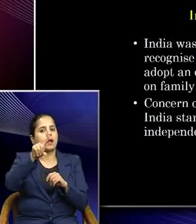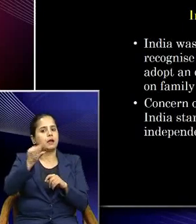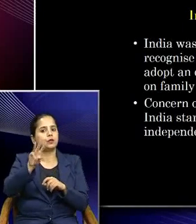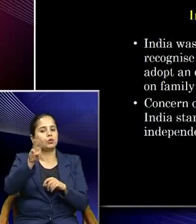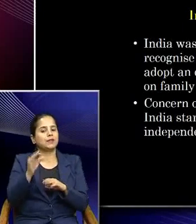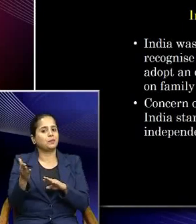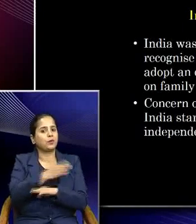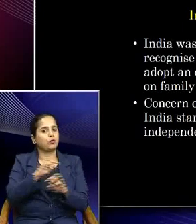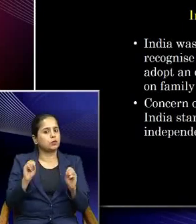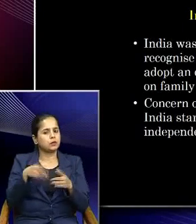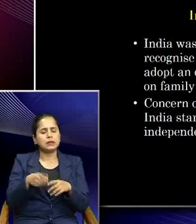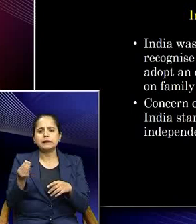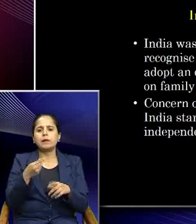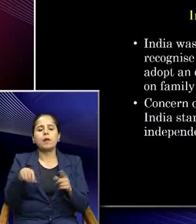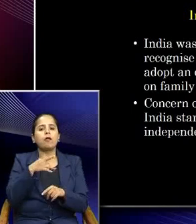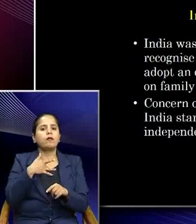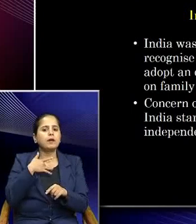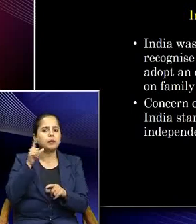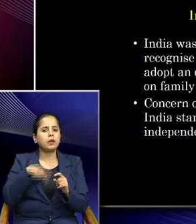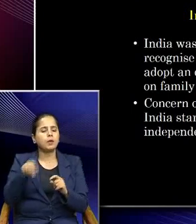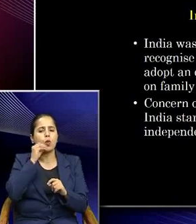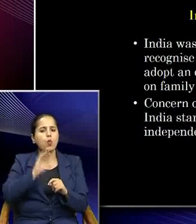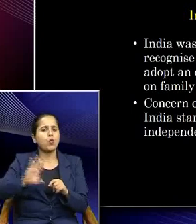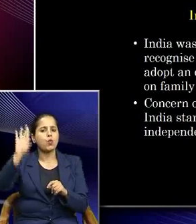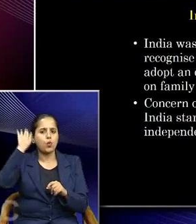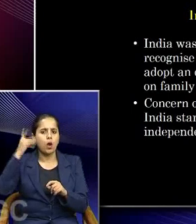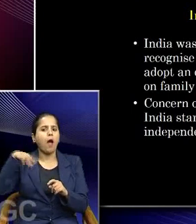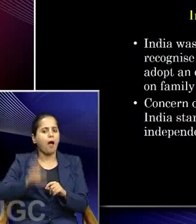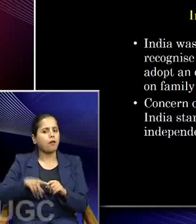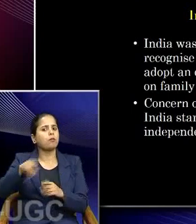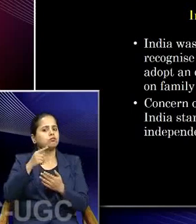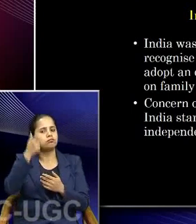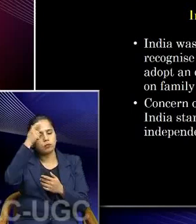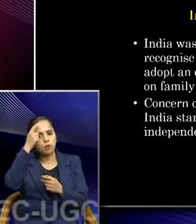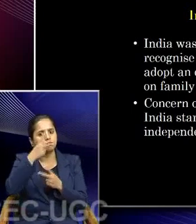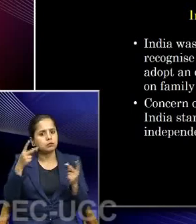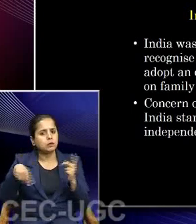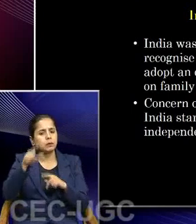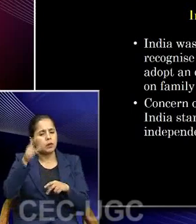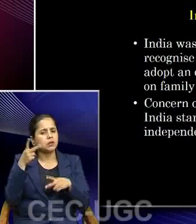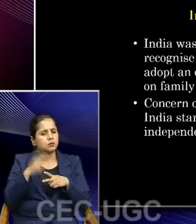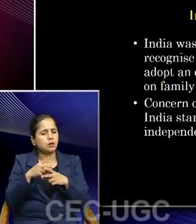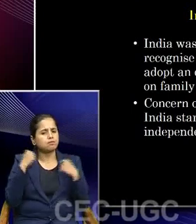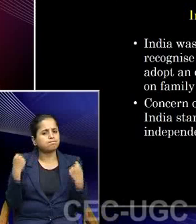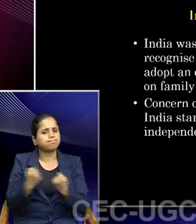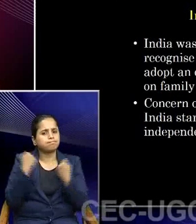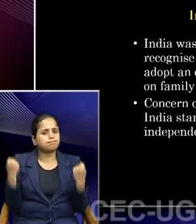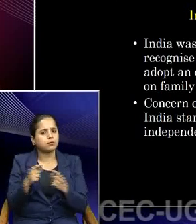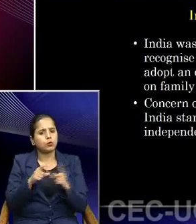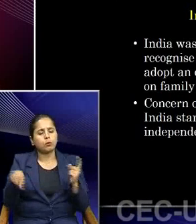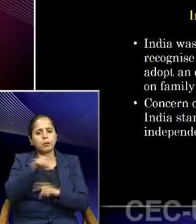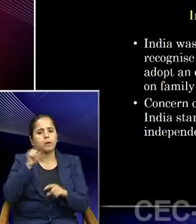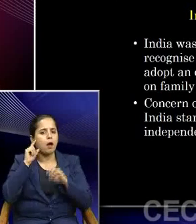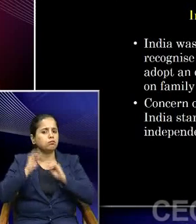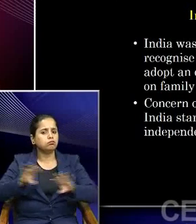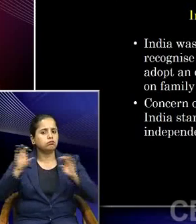1930s. So it is something which is kind of an old problem, and there have been a consistent effort to make sense of